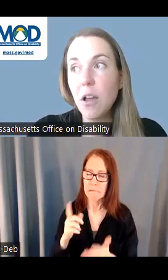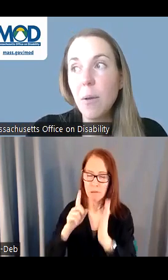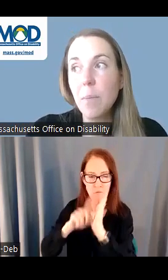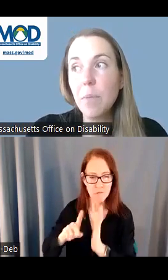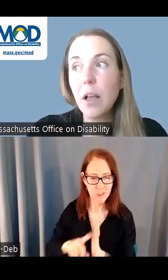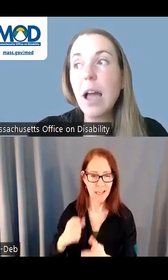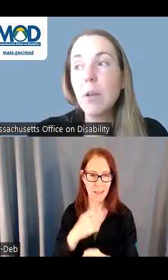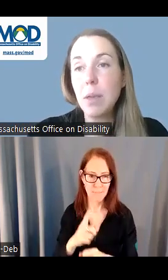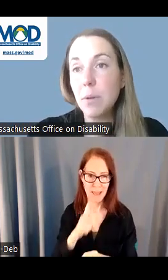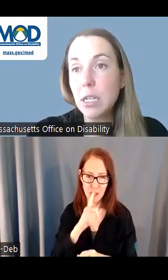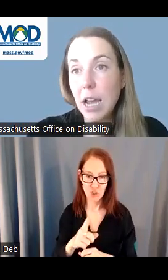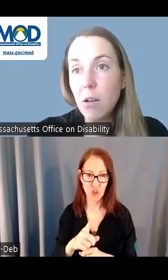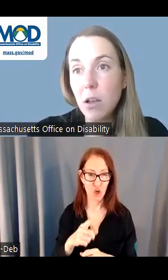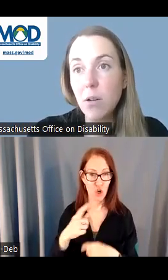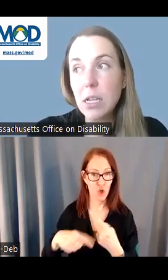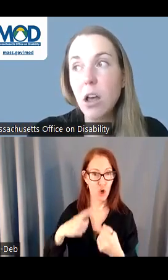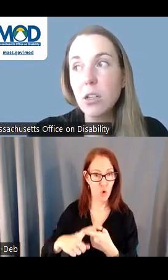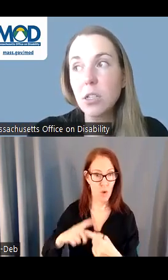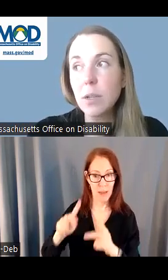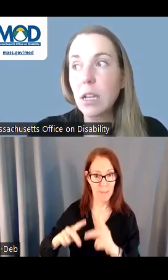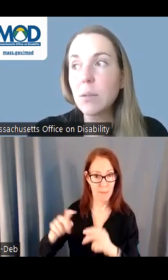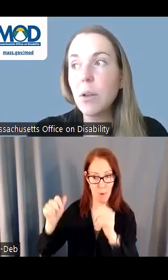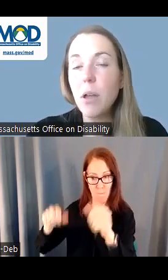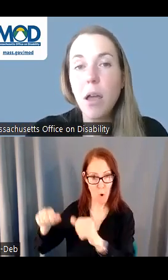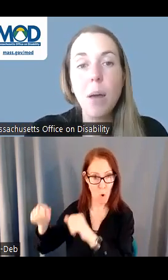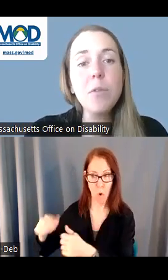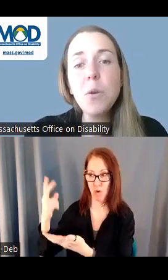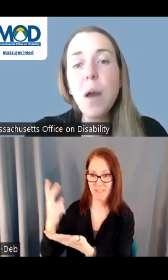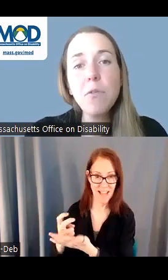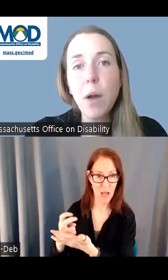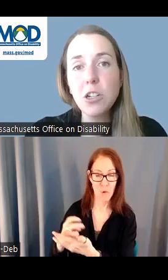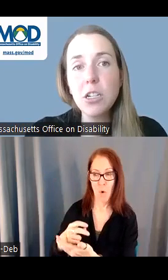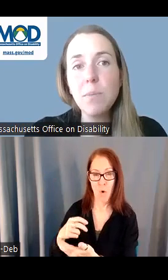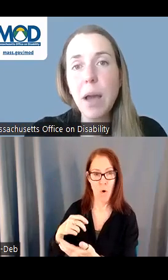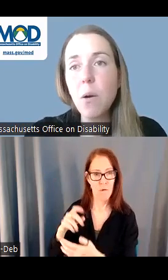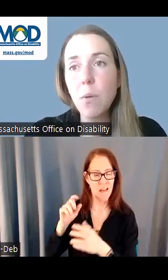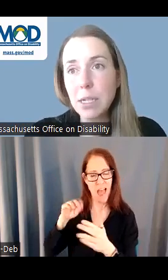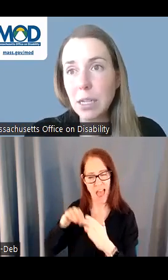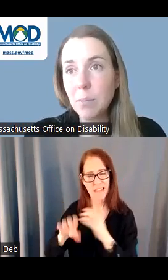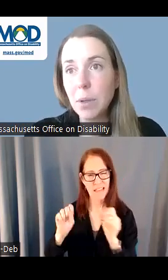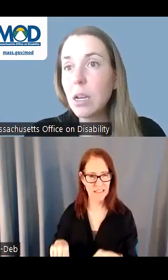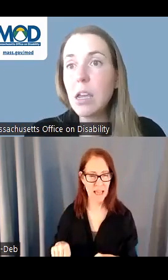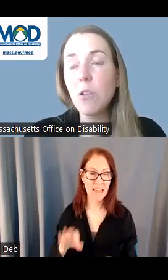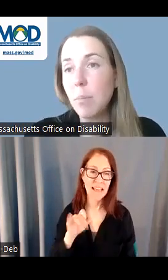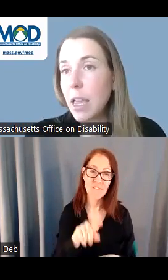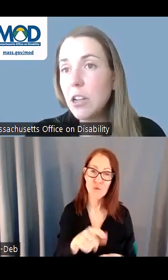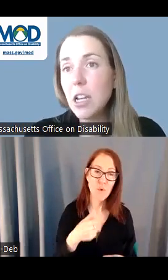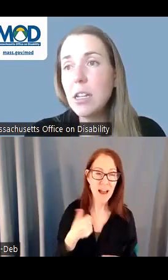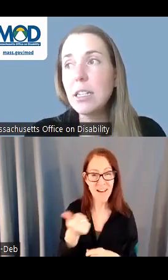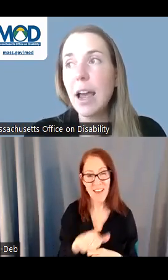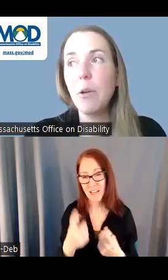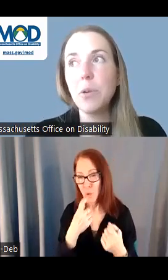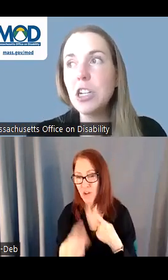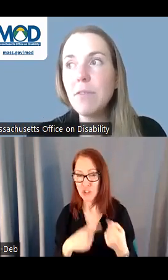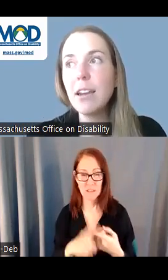you're allowing people to download is also accessible. I mean, if you have questions about web accessibility, your